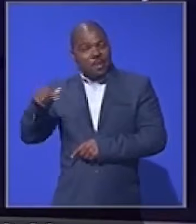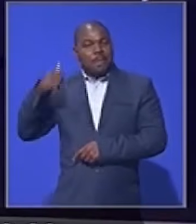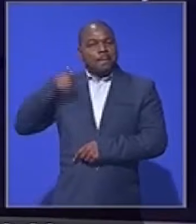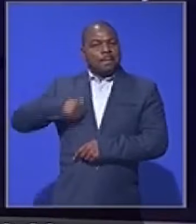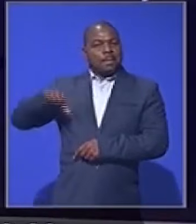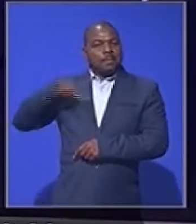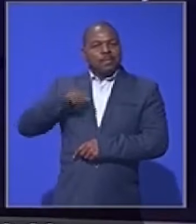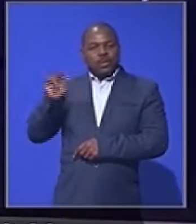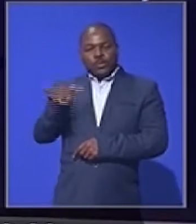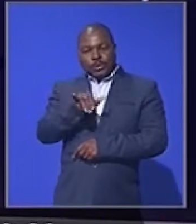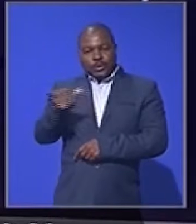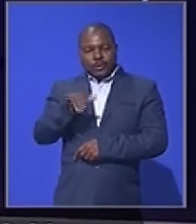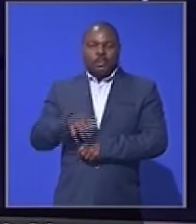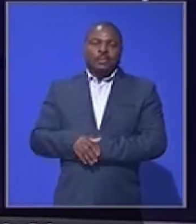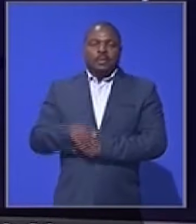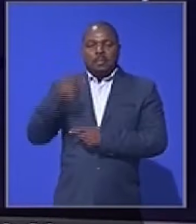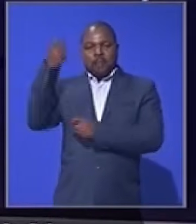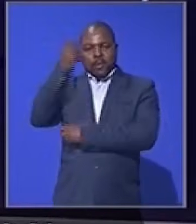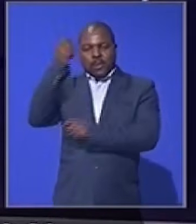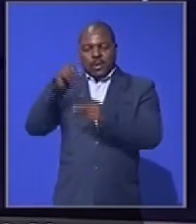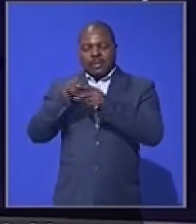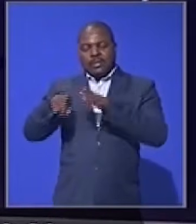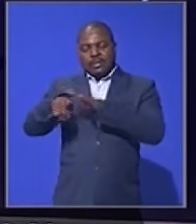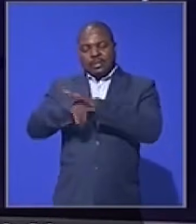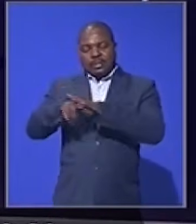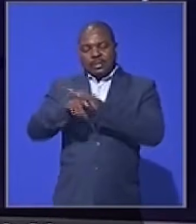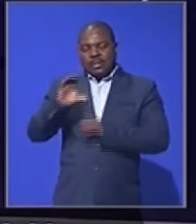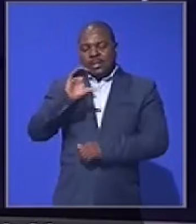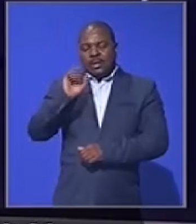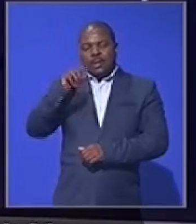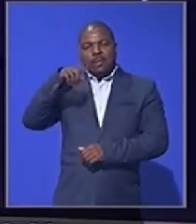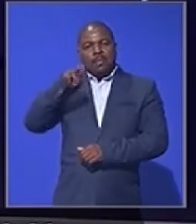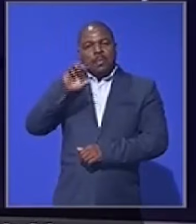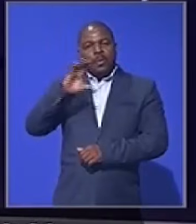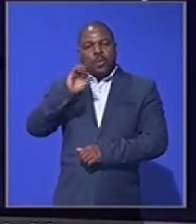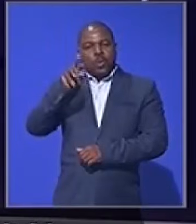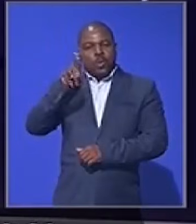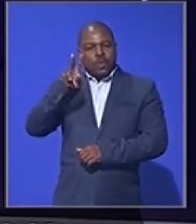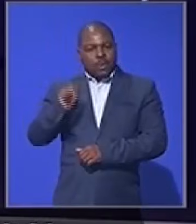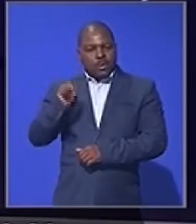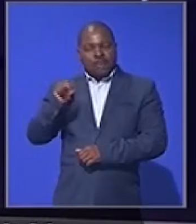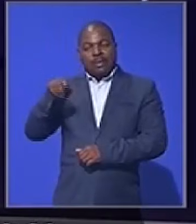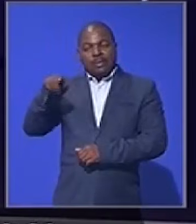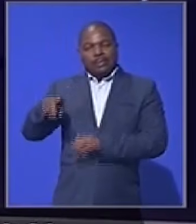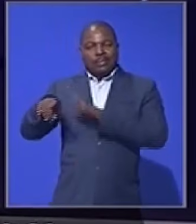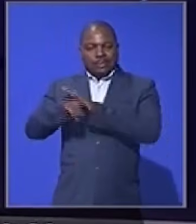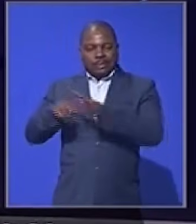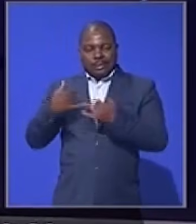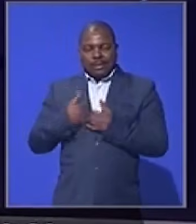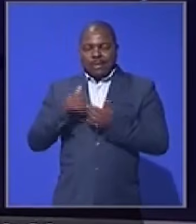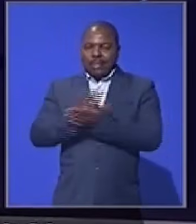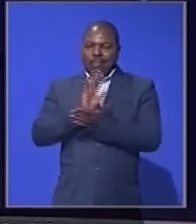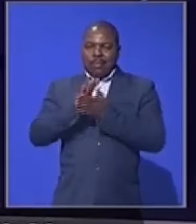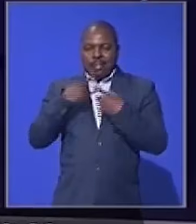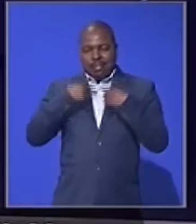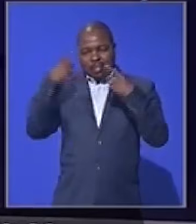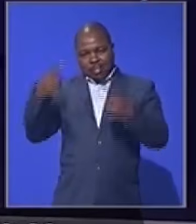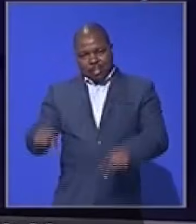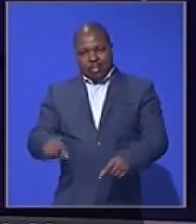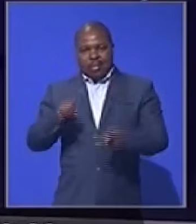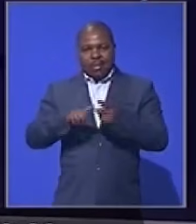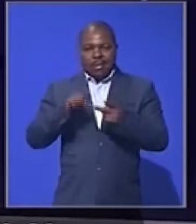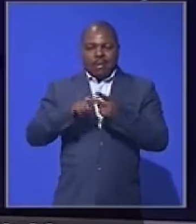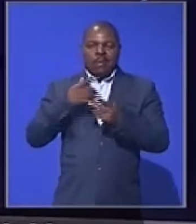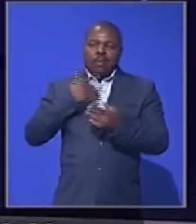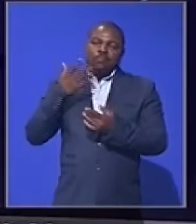kwa Polokwane district ke Capricorn district ke mo re tloga re thabile kudu ka matla go fihla ke ntšatši la lekgolo le maemo a